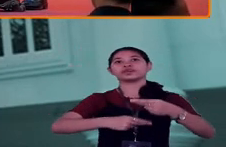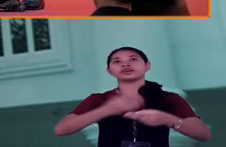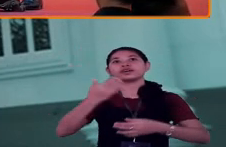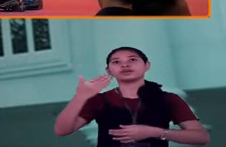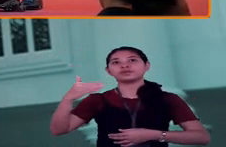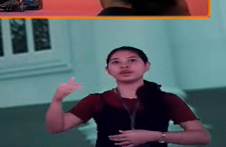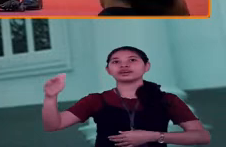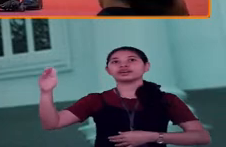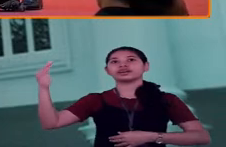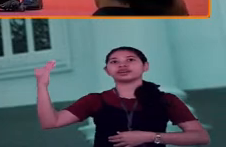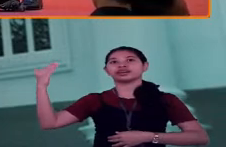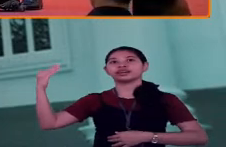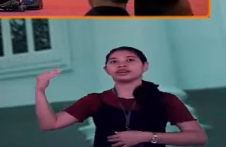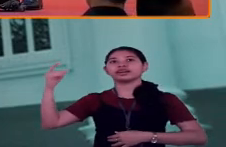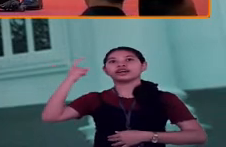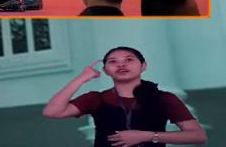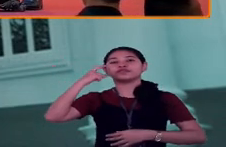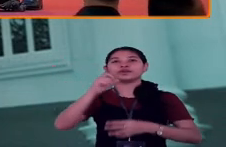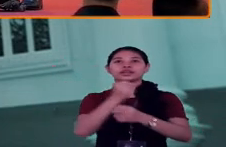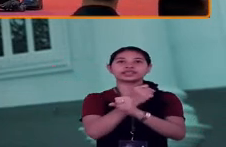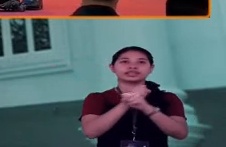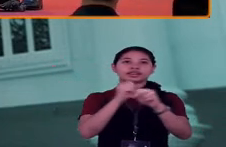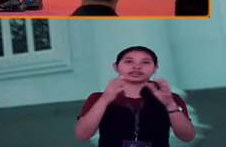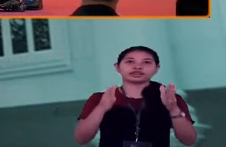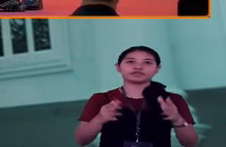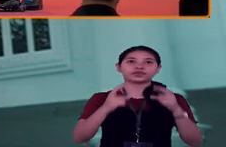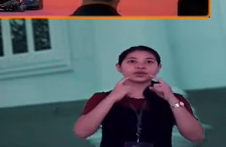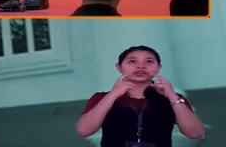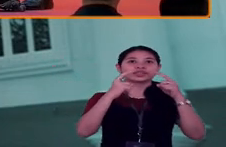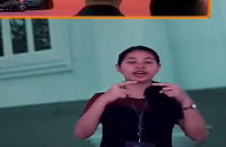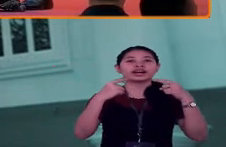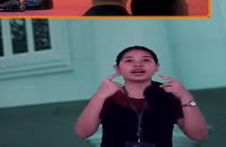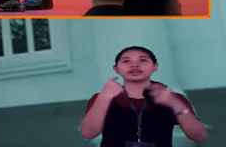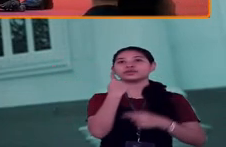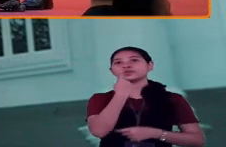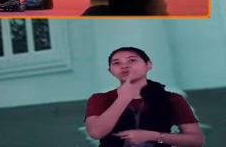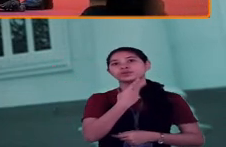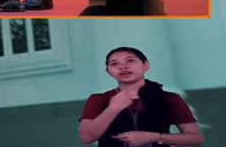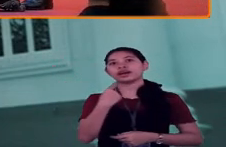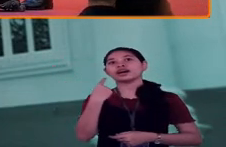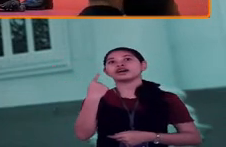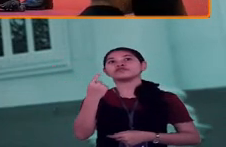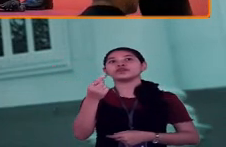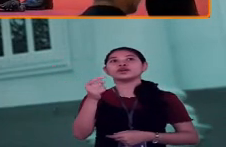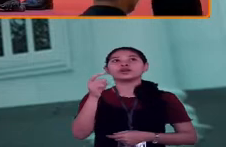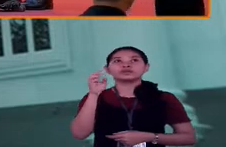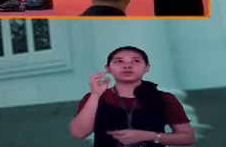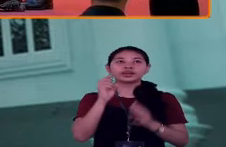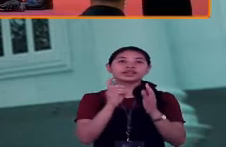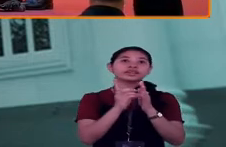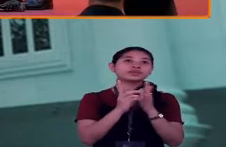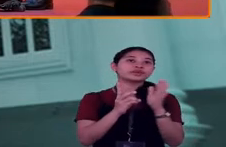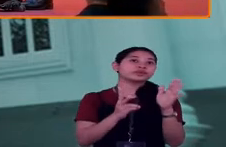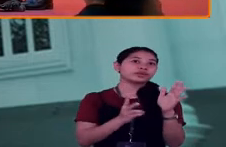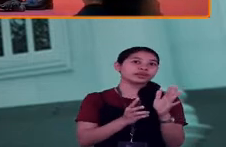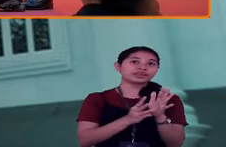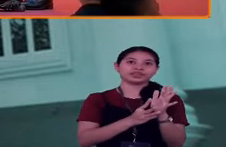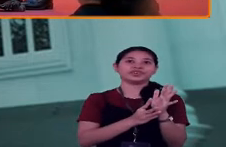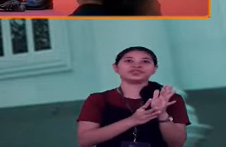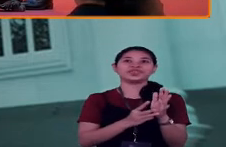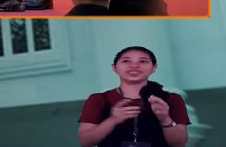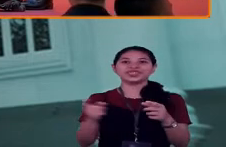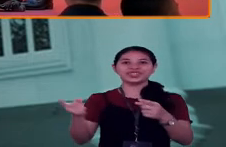been rolled away. For the Savior said, whosoever will